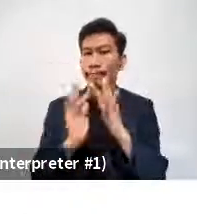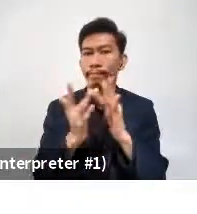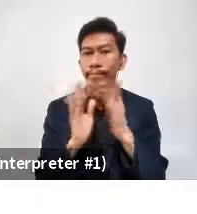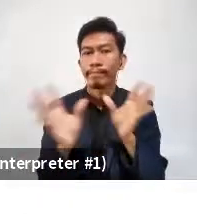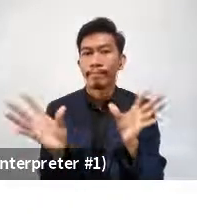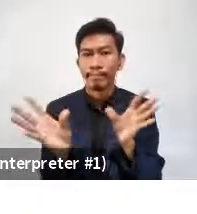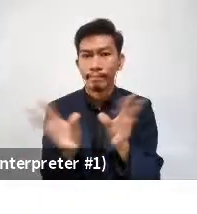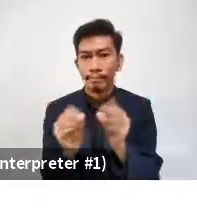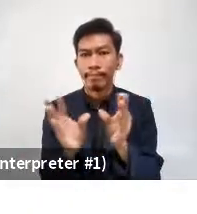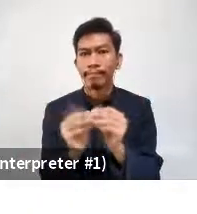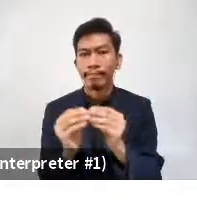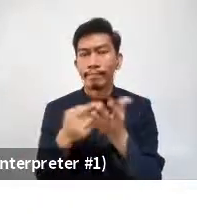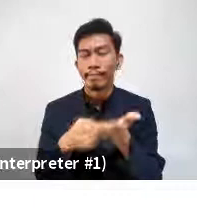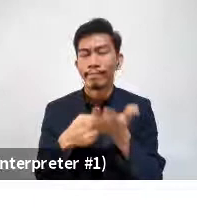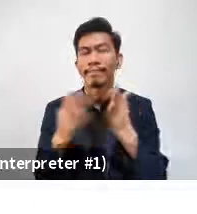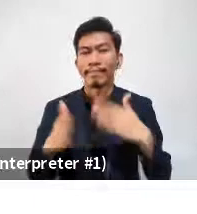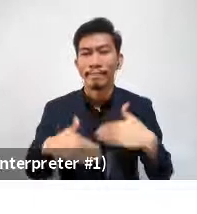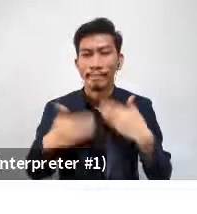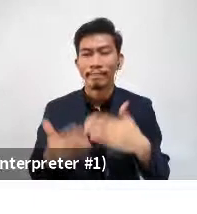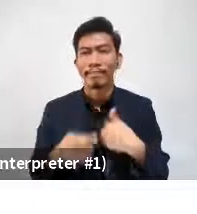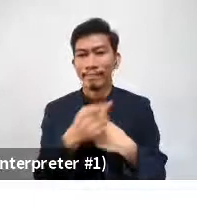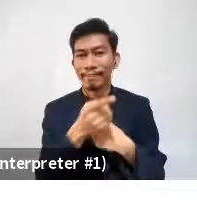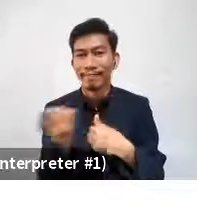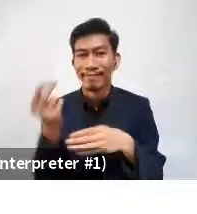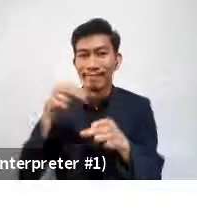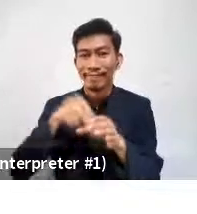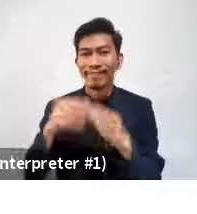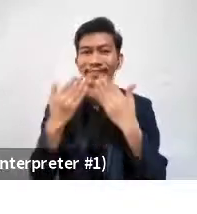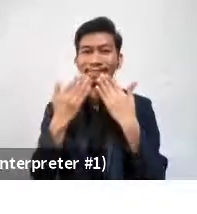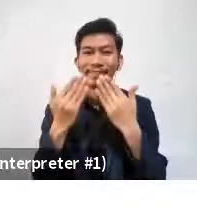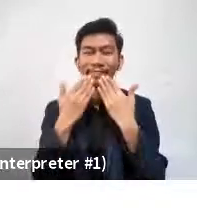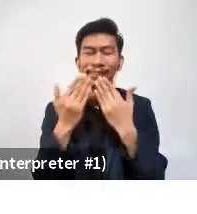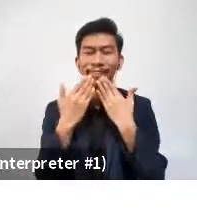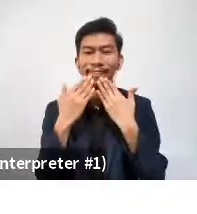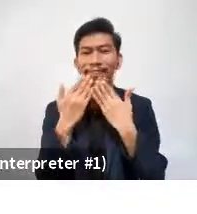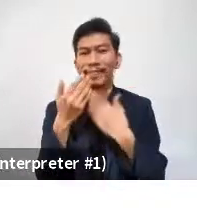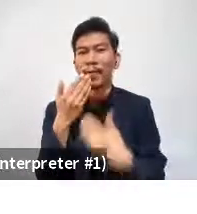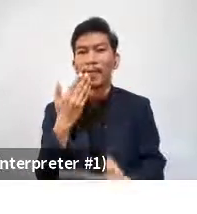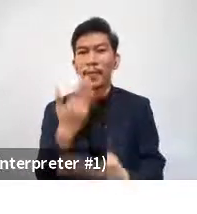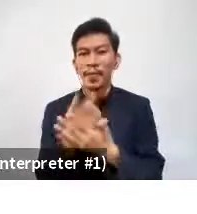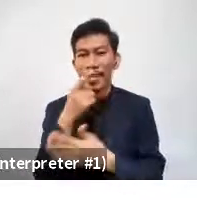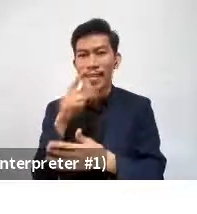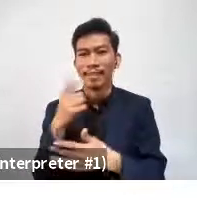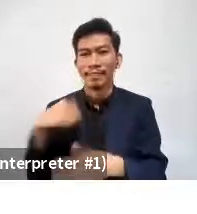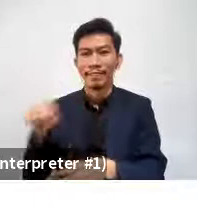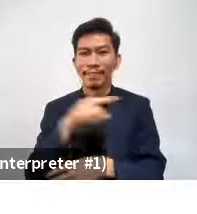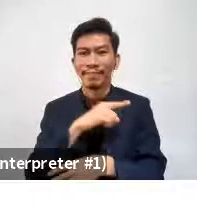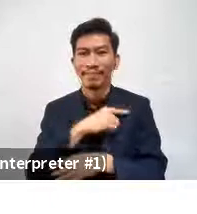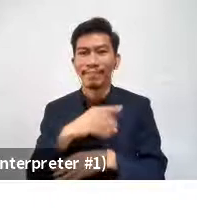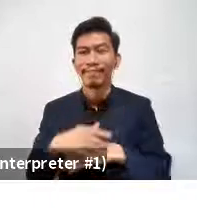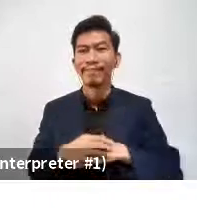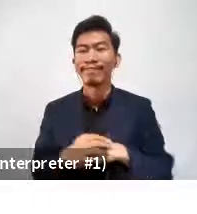discussion. We're so happy to have you, and thank you for joining us, and good luck to us, health